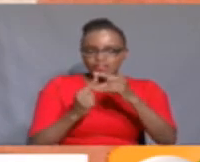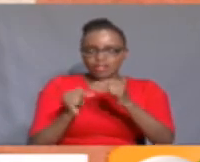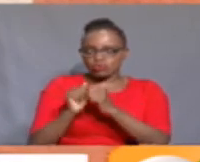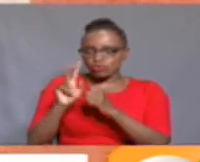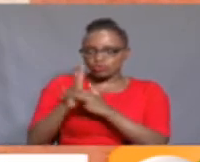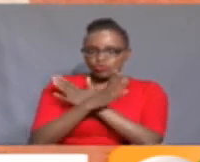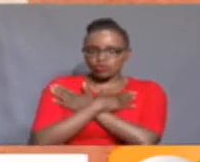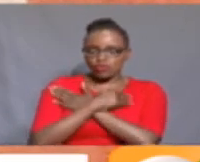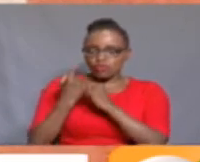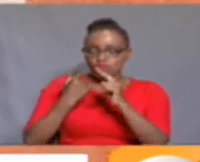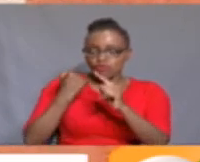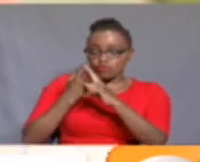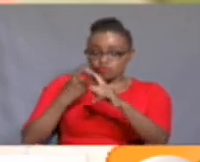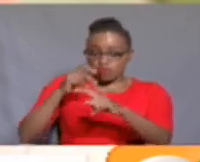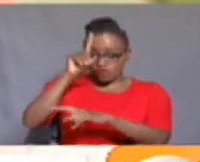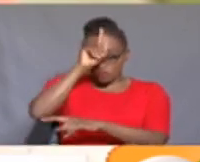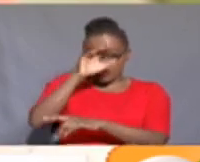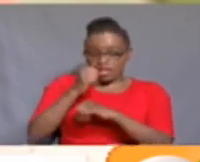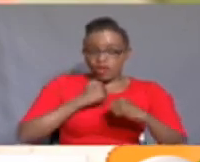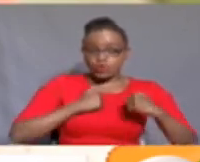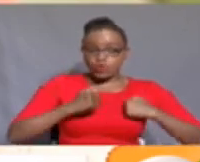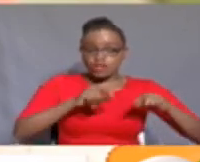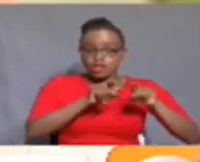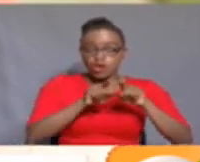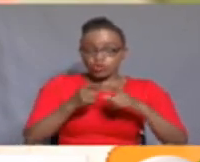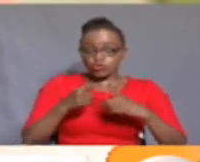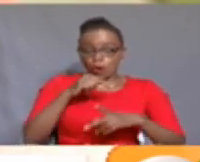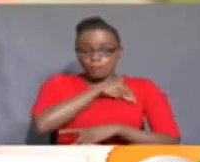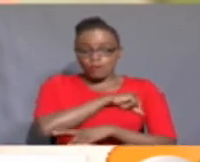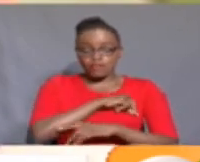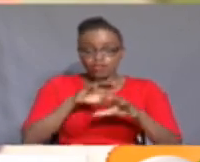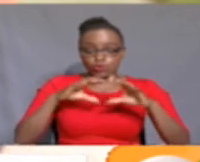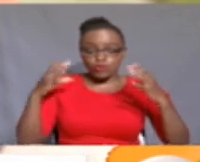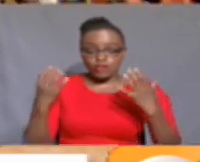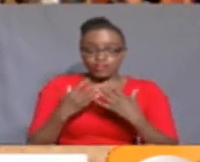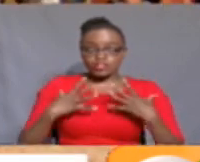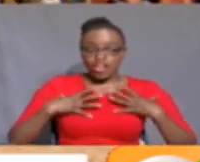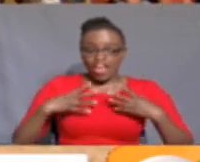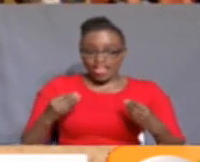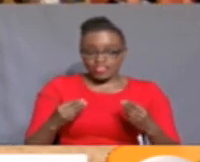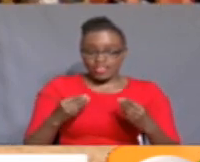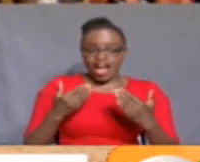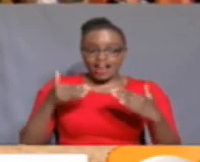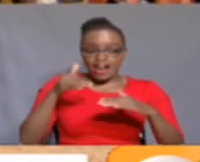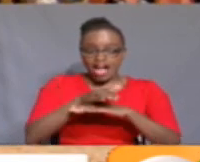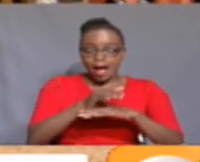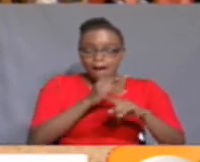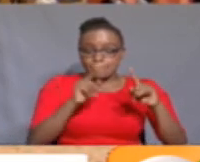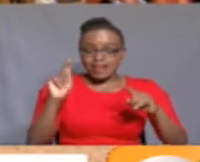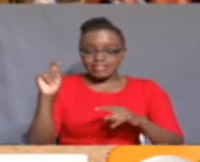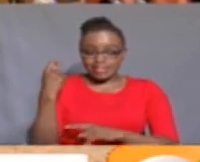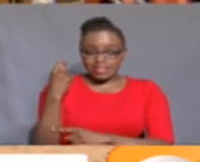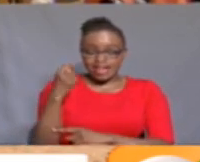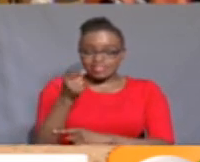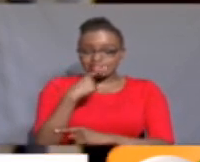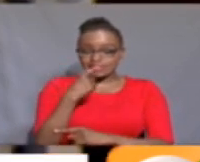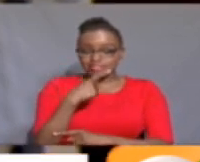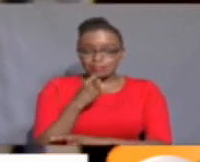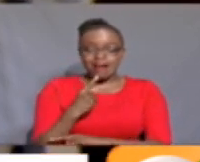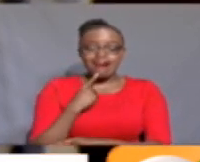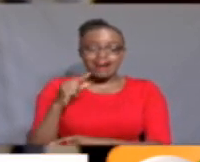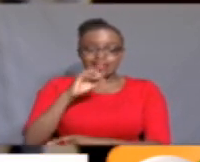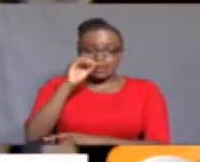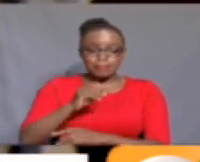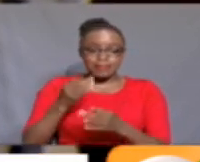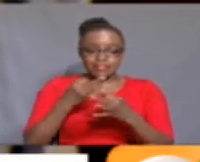colleagues from his village. Rwanda is also a beneficiary of the universal health coverage, but unlike Kenya, treatment isn't